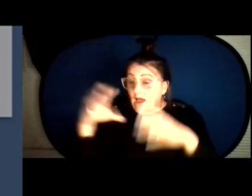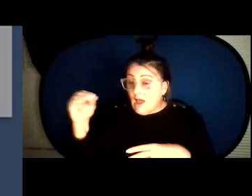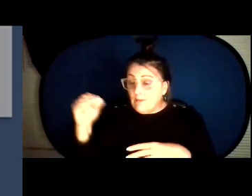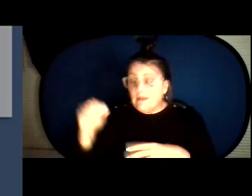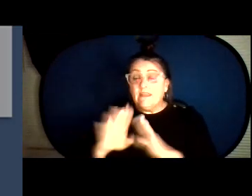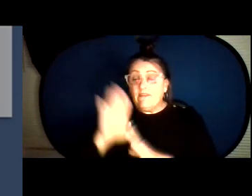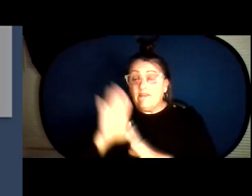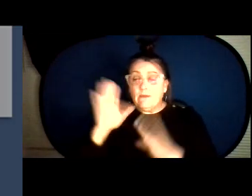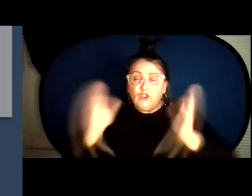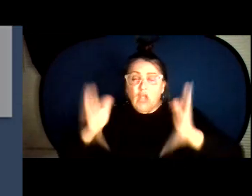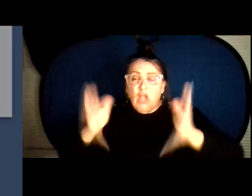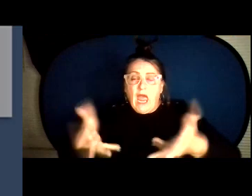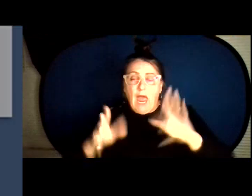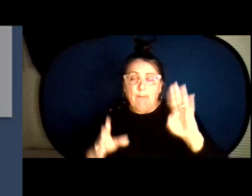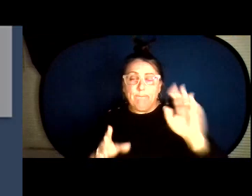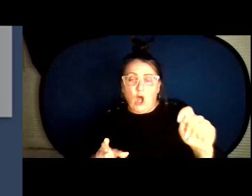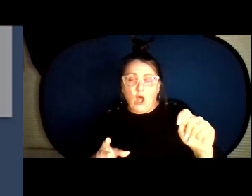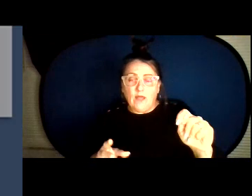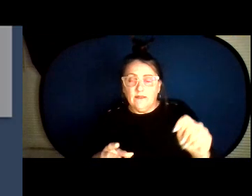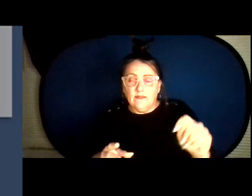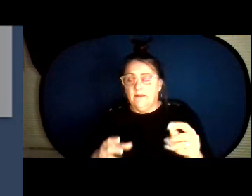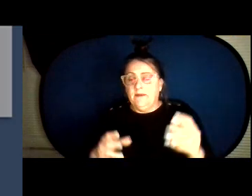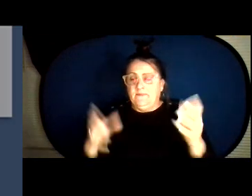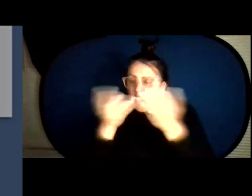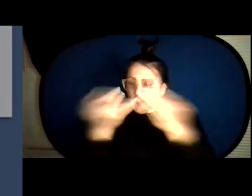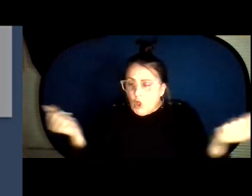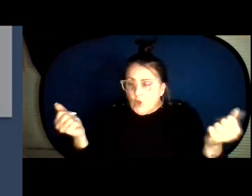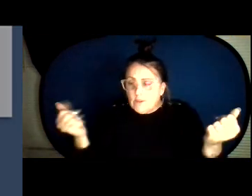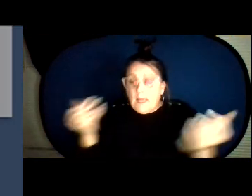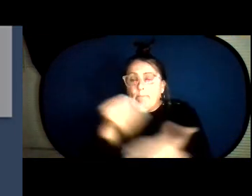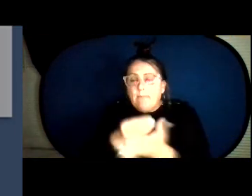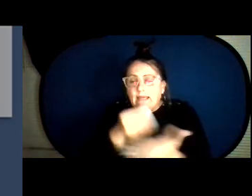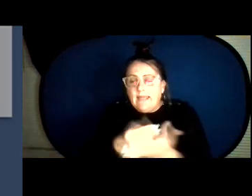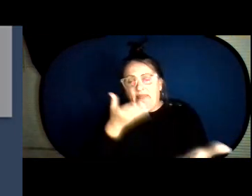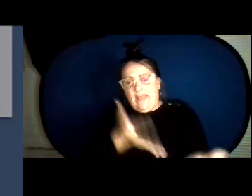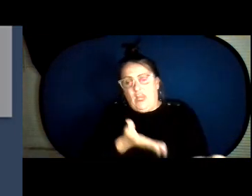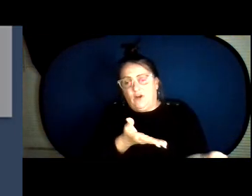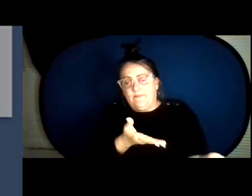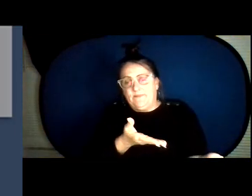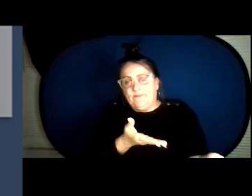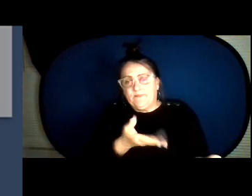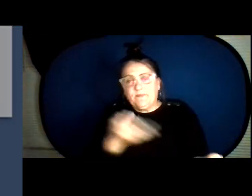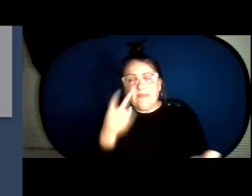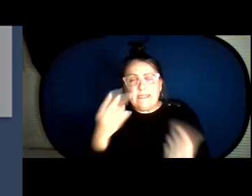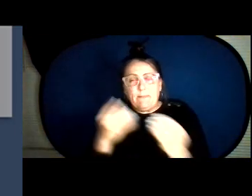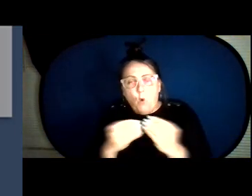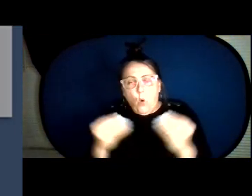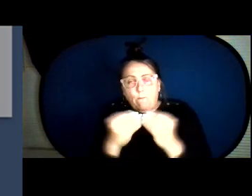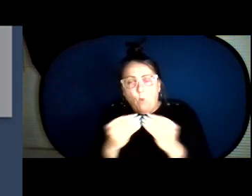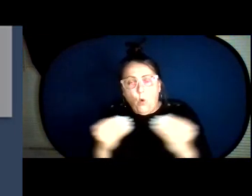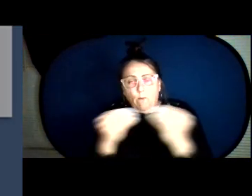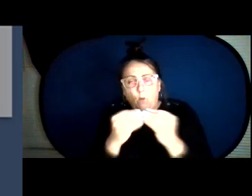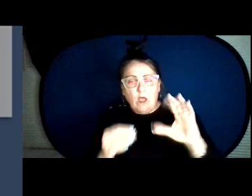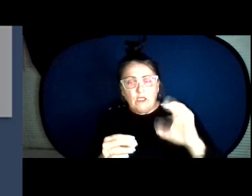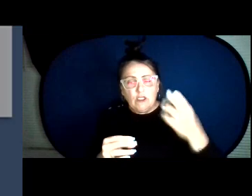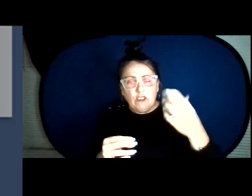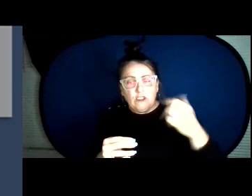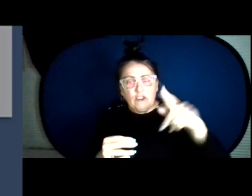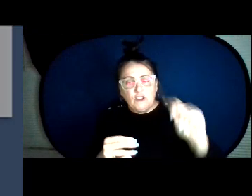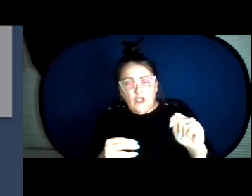they are developing enterprise solutions because that's where the money is. So we're seeing more and more chatbot development. We're seeing more and more